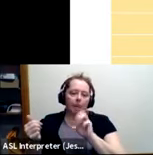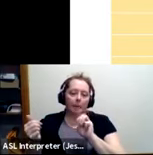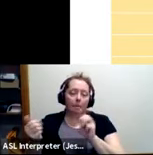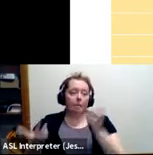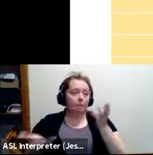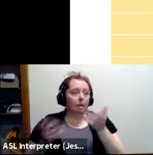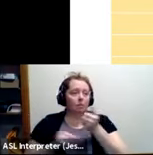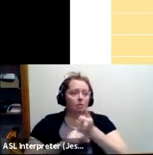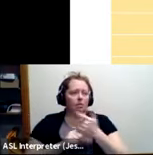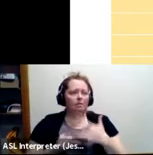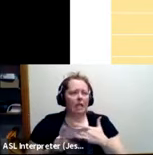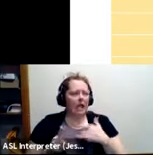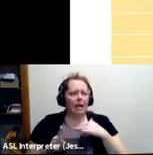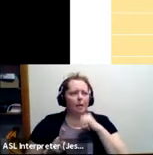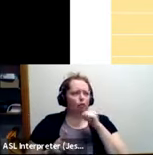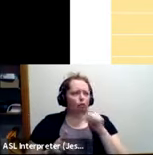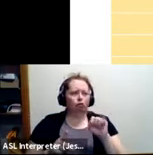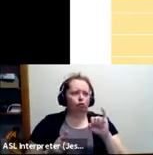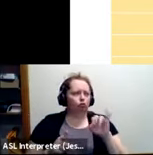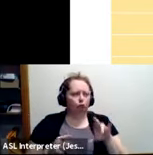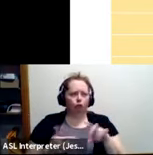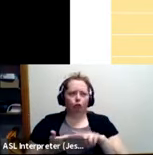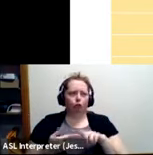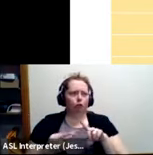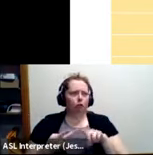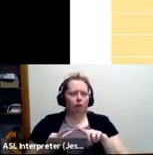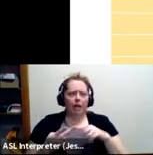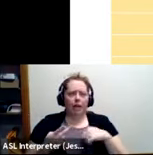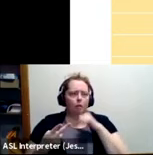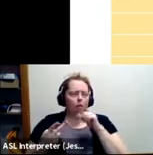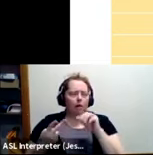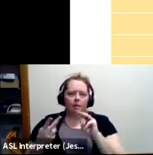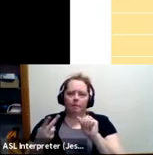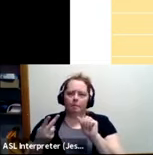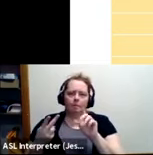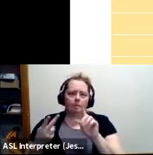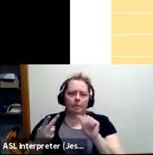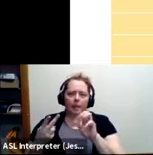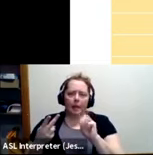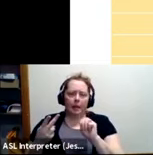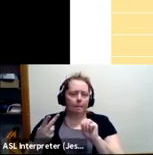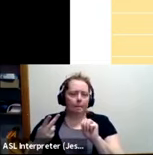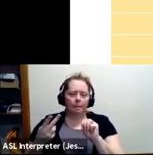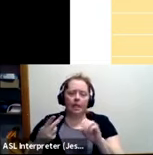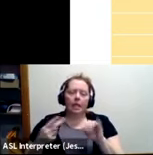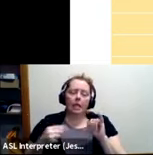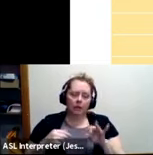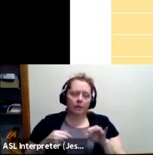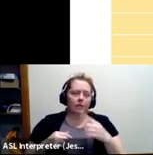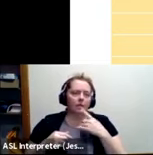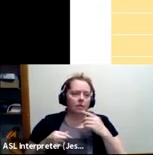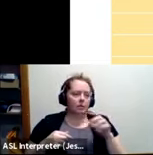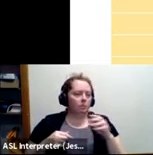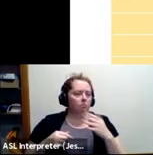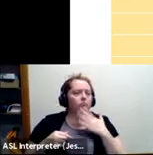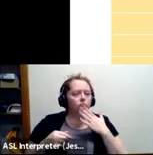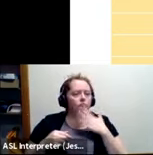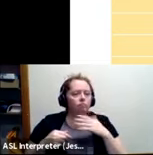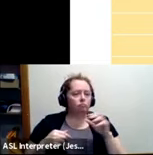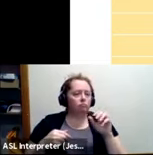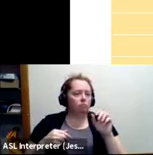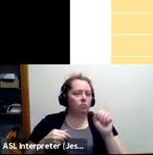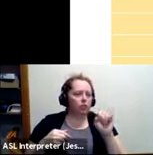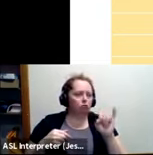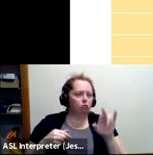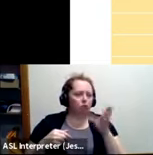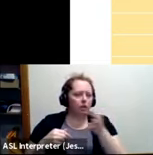way that the relationship is, how you are relating to that person. So instead of dear sir / madam, dear reader, dear citizen,